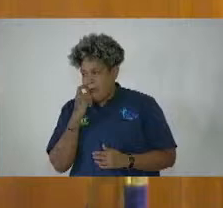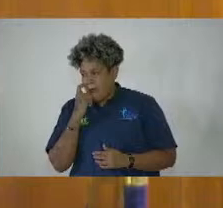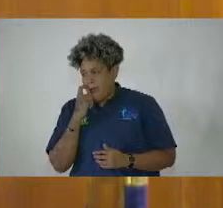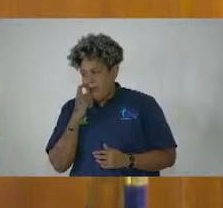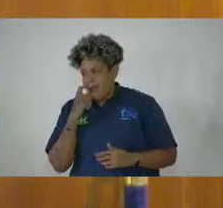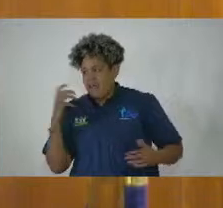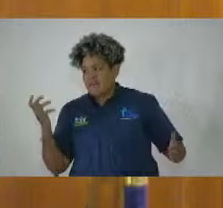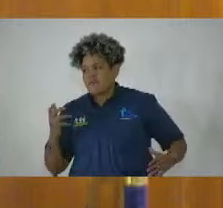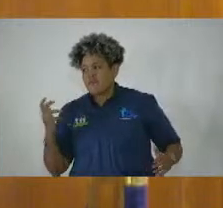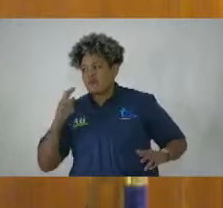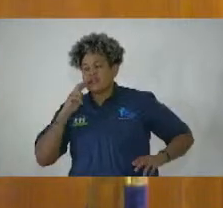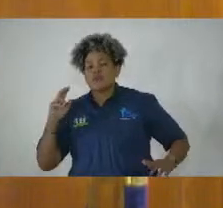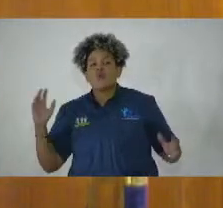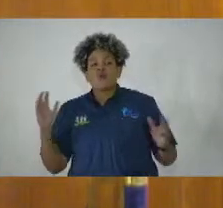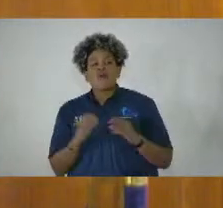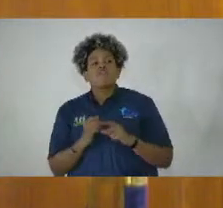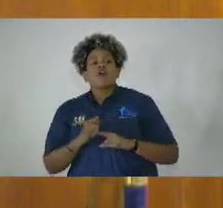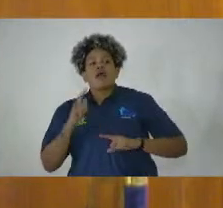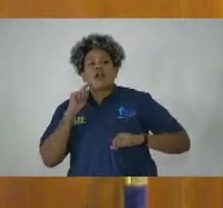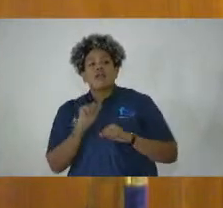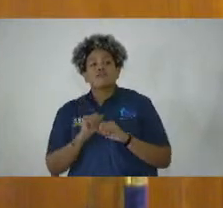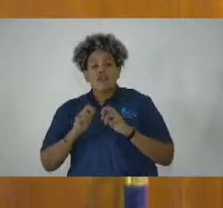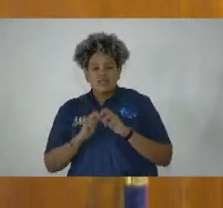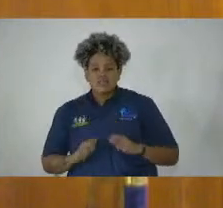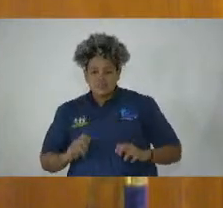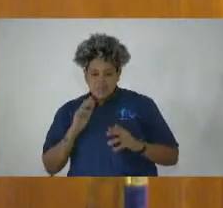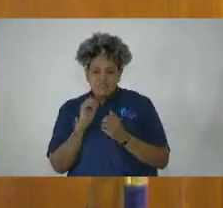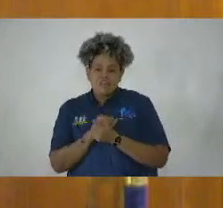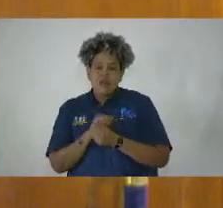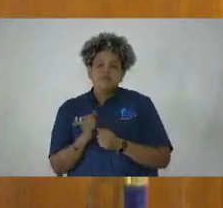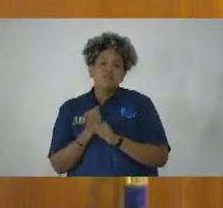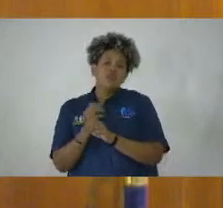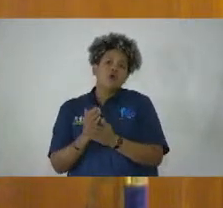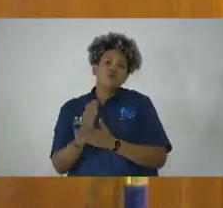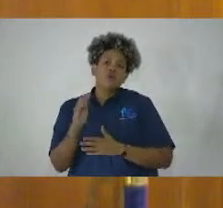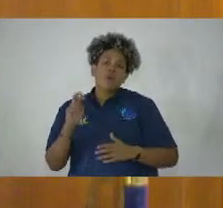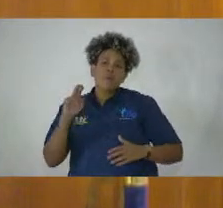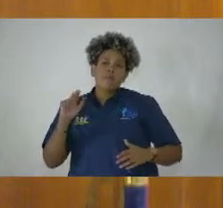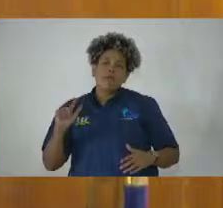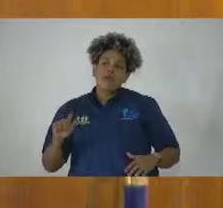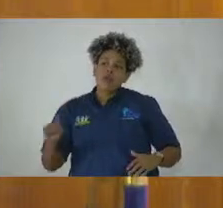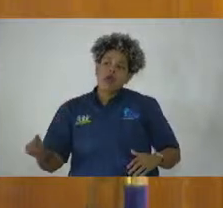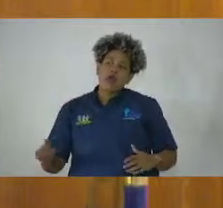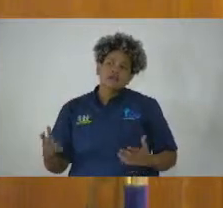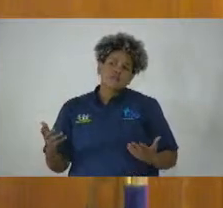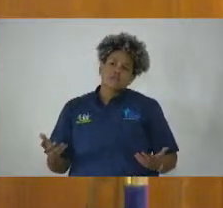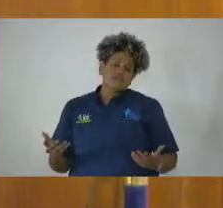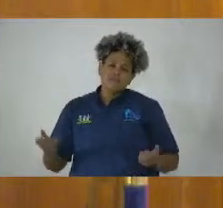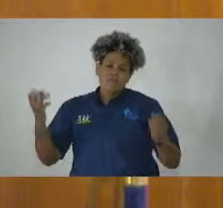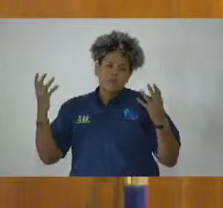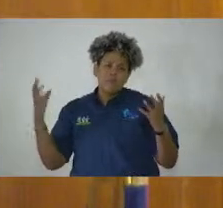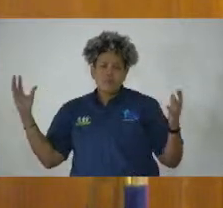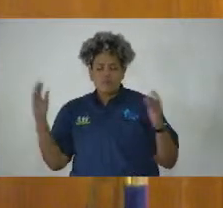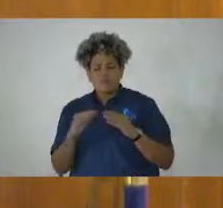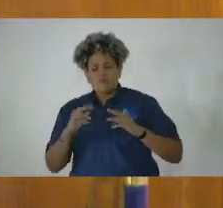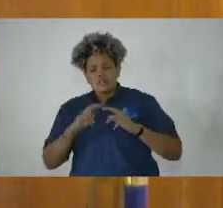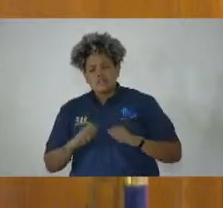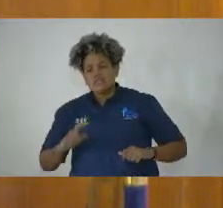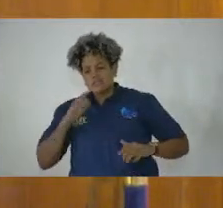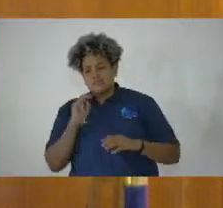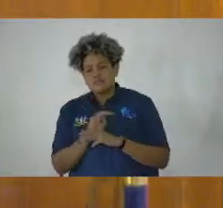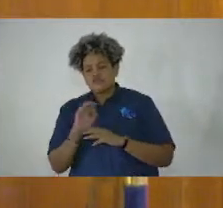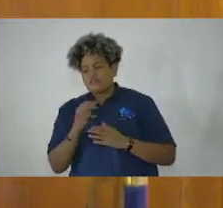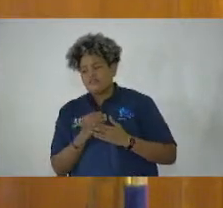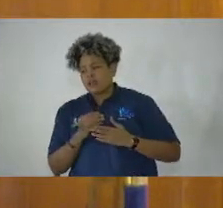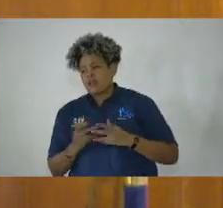What is the overall assessment of the damage done by Beryl? Was a question that was asked. The Minister of Finance and of Public